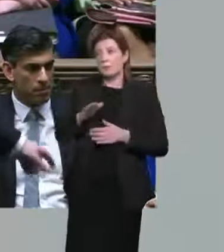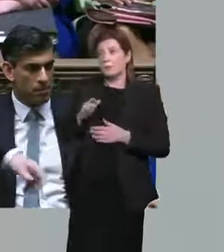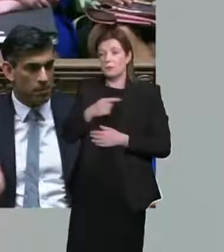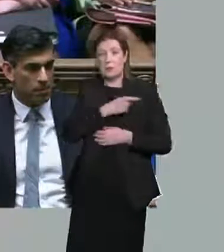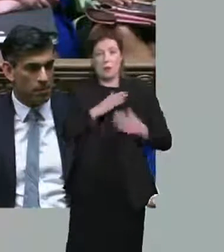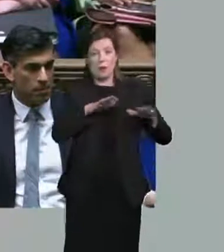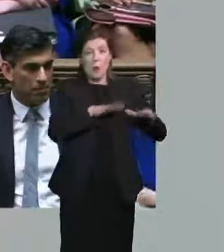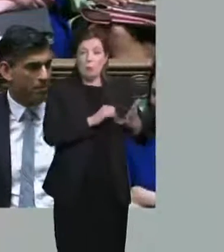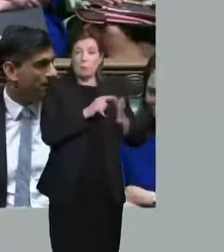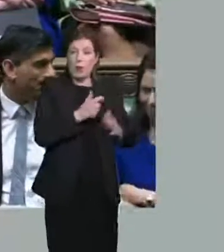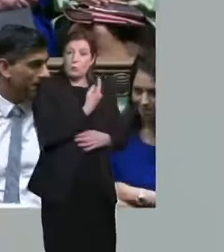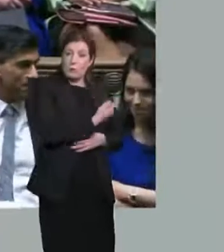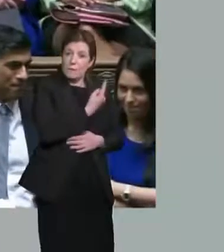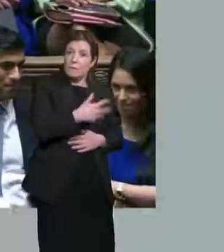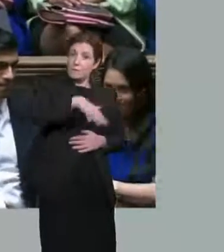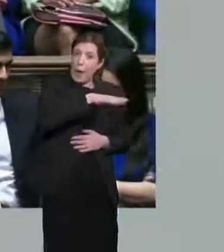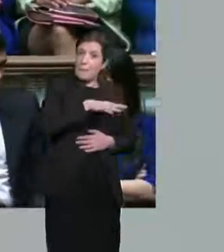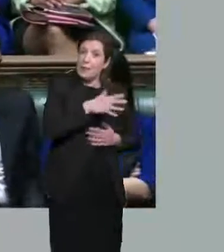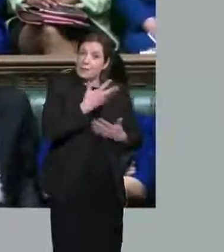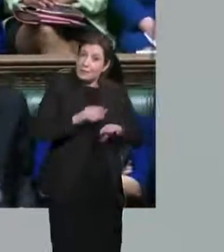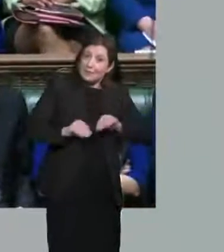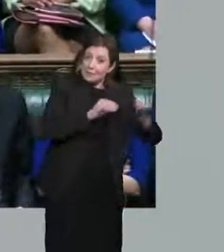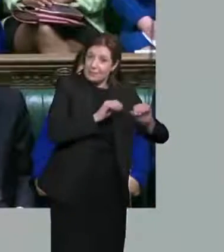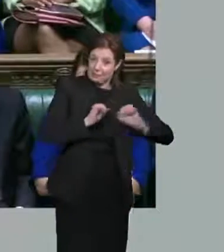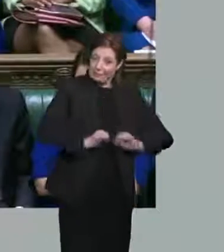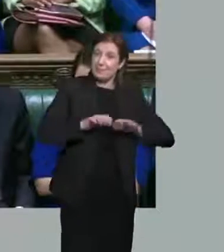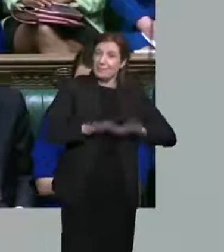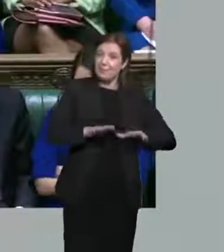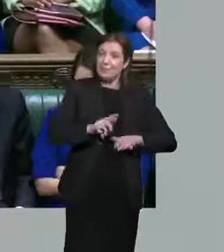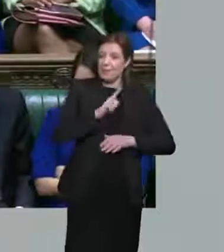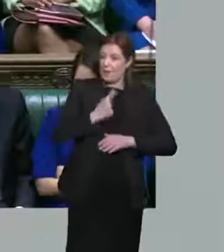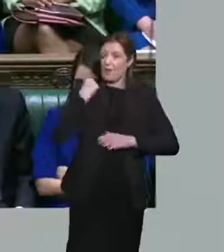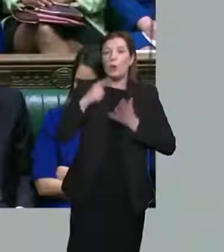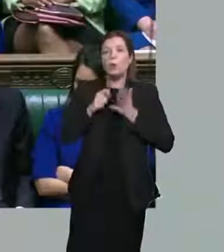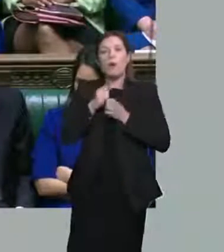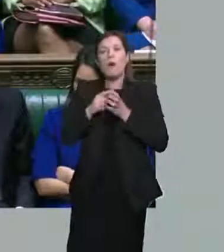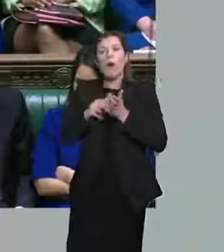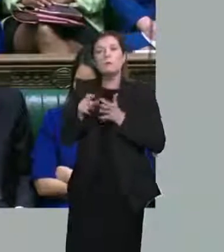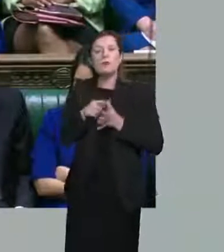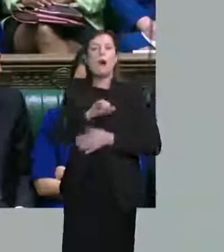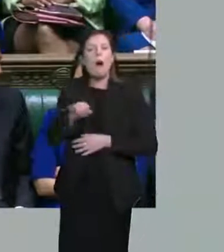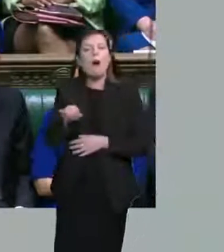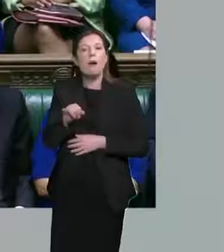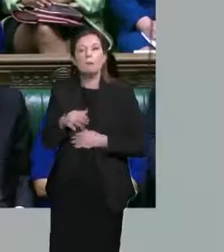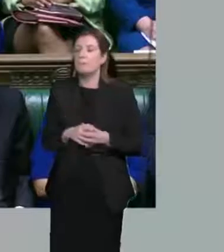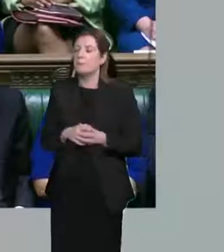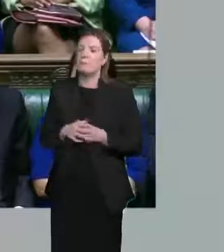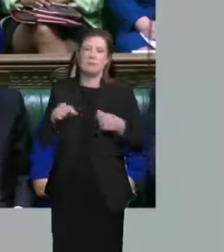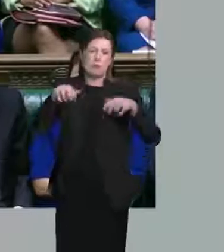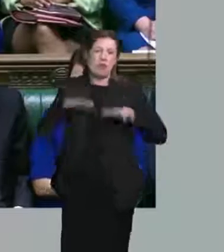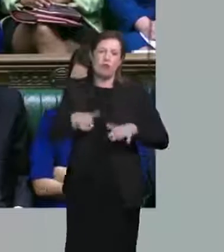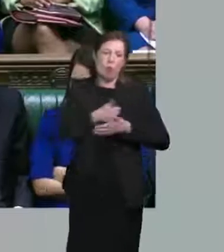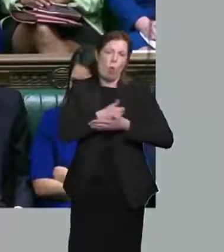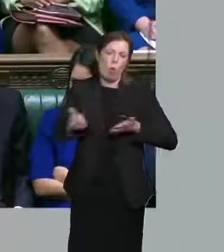Home Secretary herself, her family was a beneficiary of that scheme and that moment. This country is overwhelmingly generous to